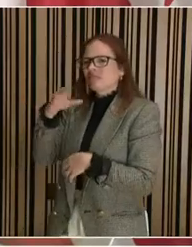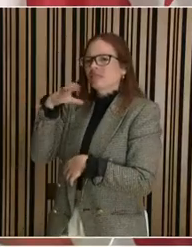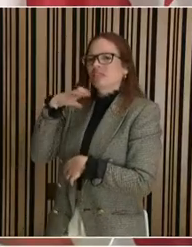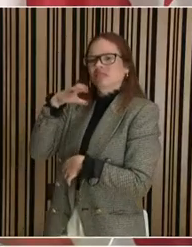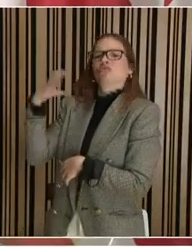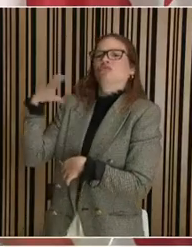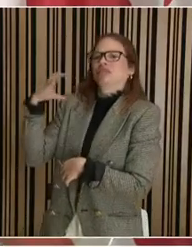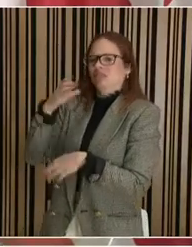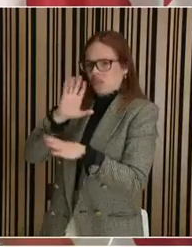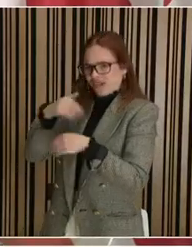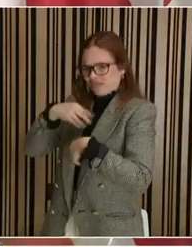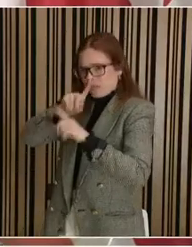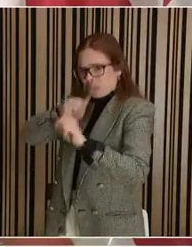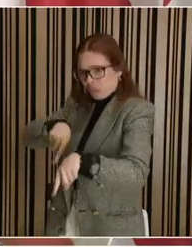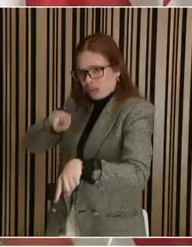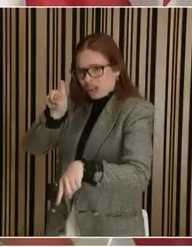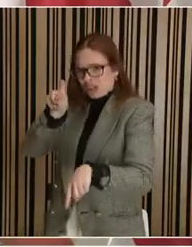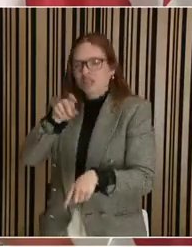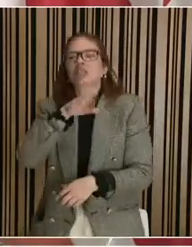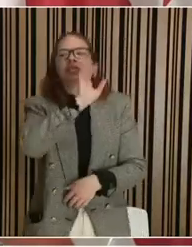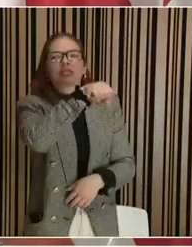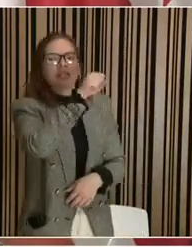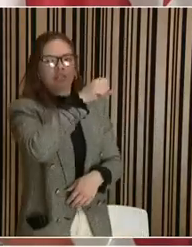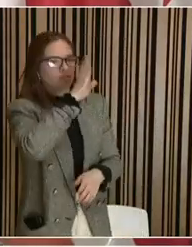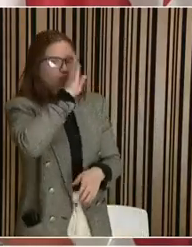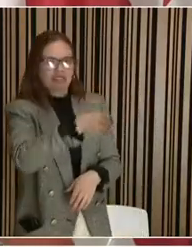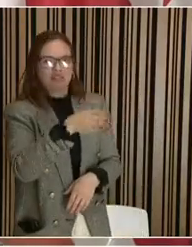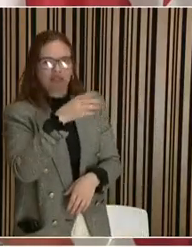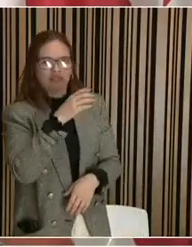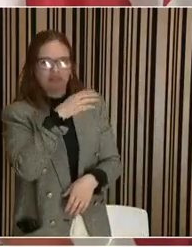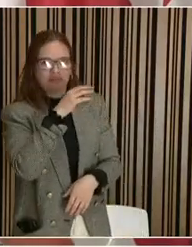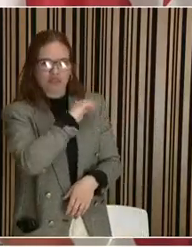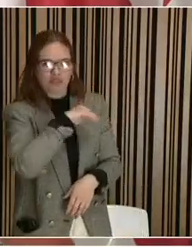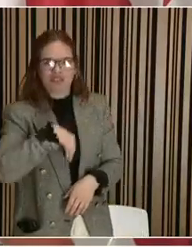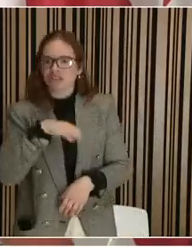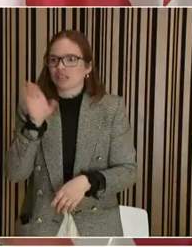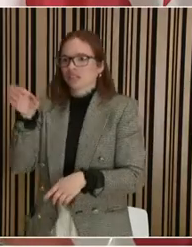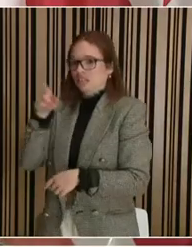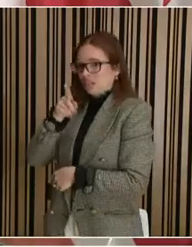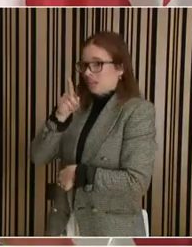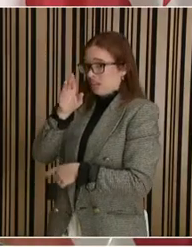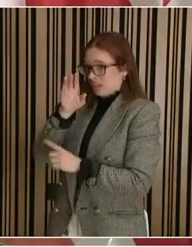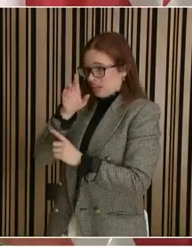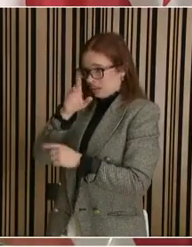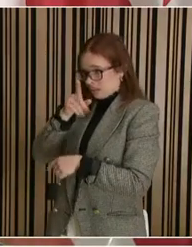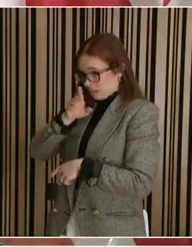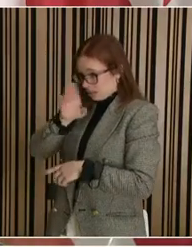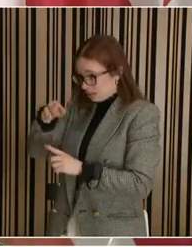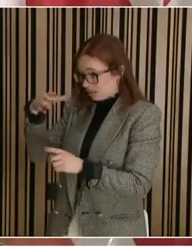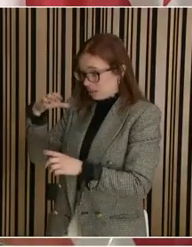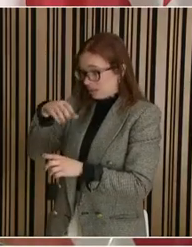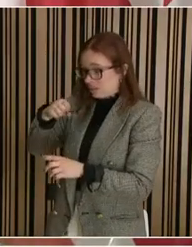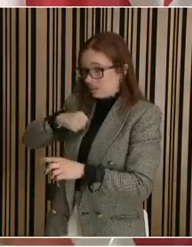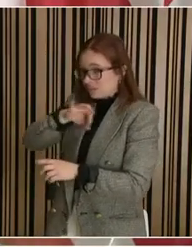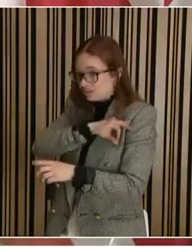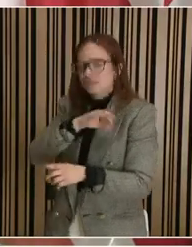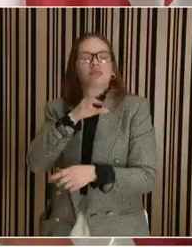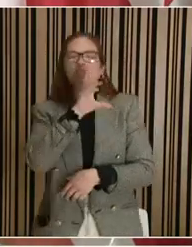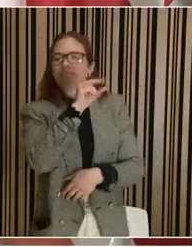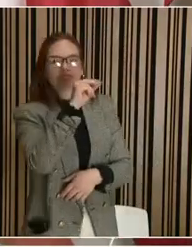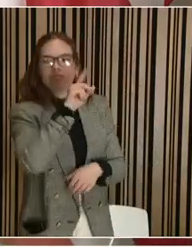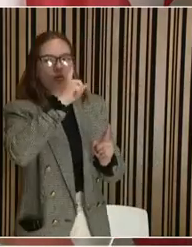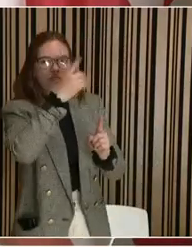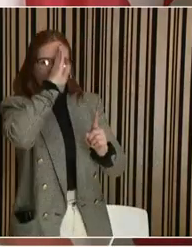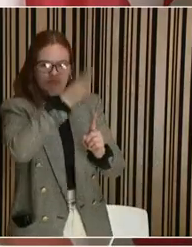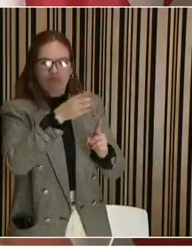a direct report Not to to the mayor. chief of staff? No. He's a direct report to Mayor Bowser. So would there ever be a situation where, let's